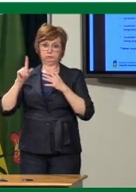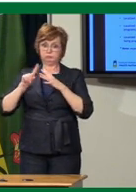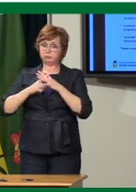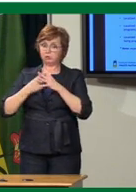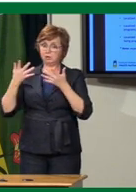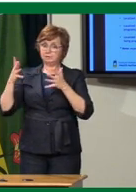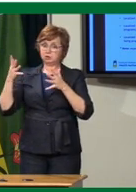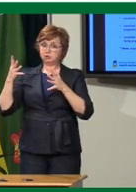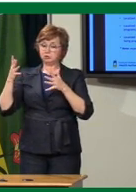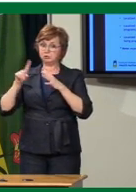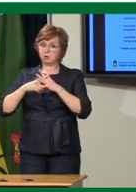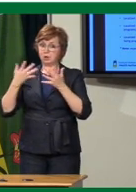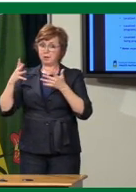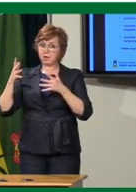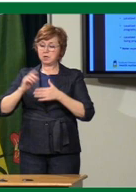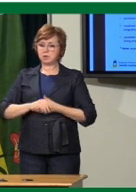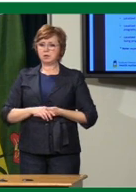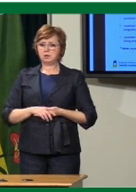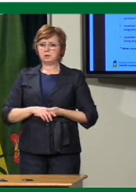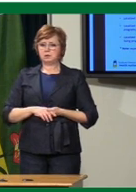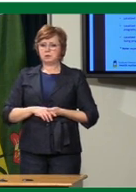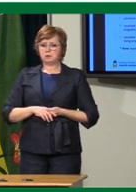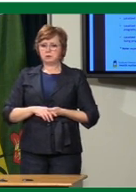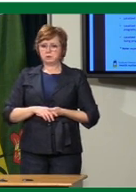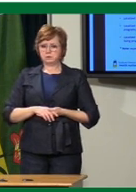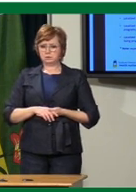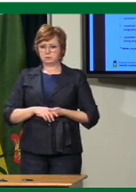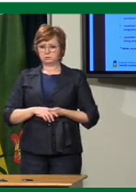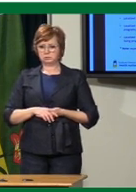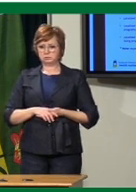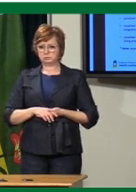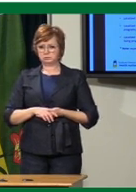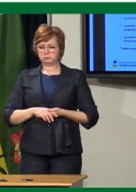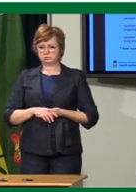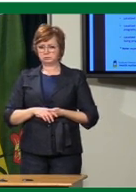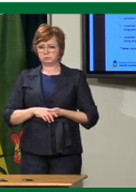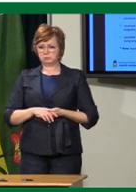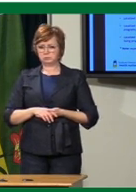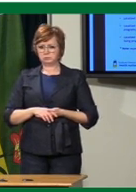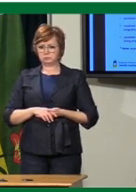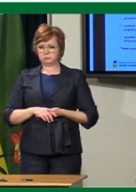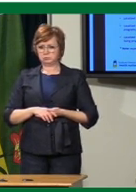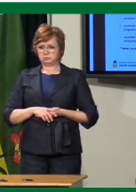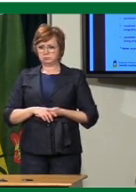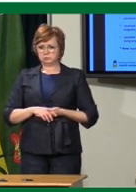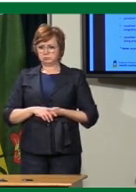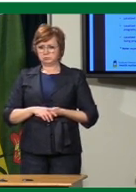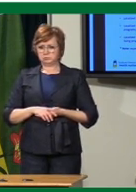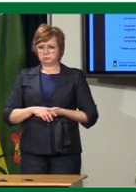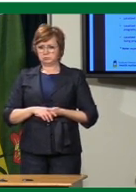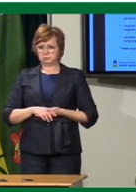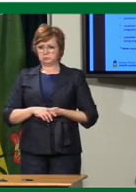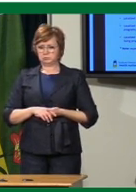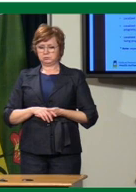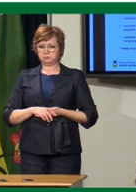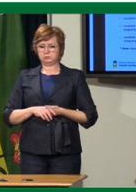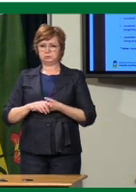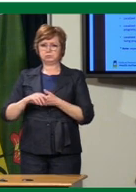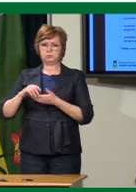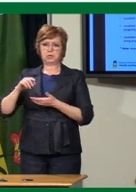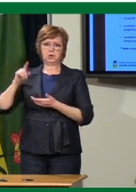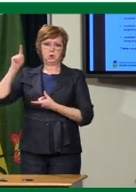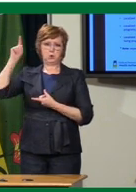larger scale and greater number as we go forward in the days and weeks ahead. They include a reduction in services.